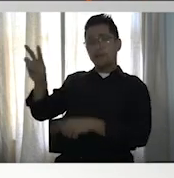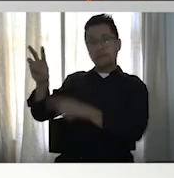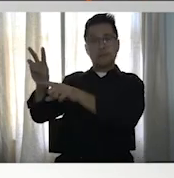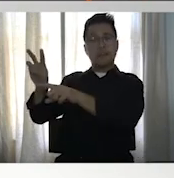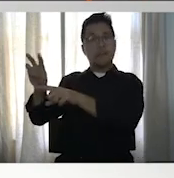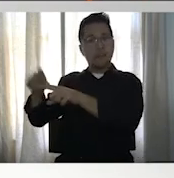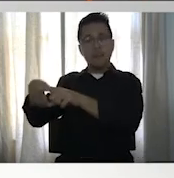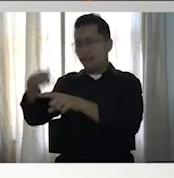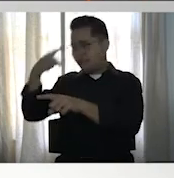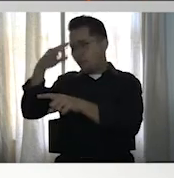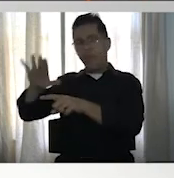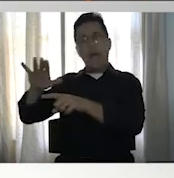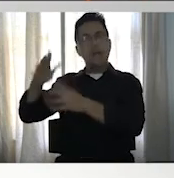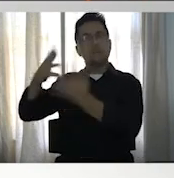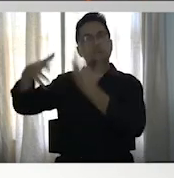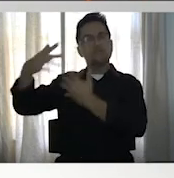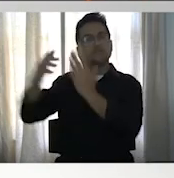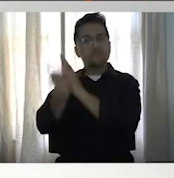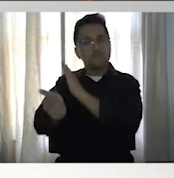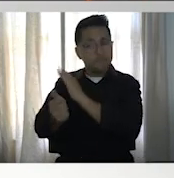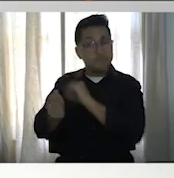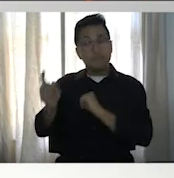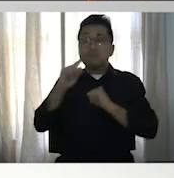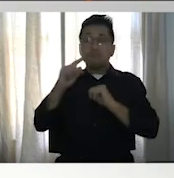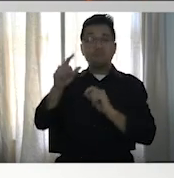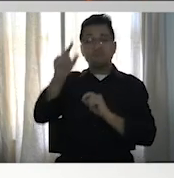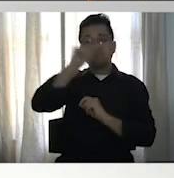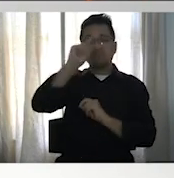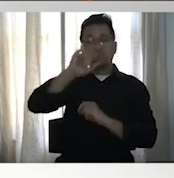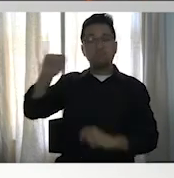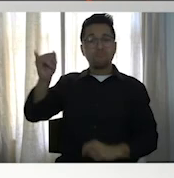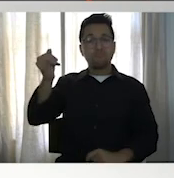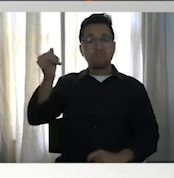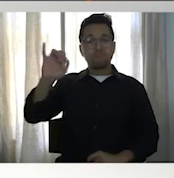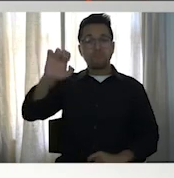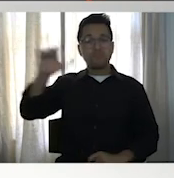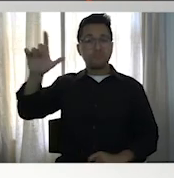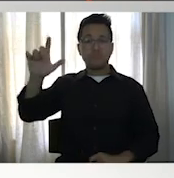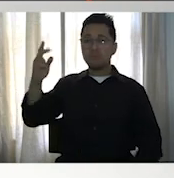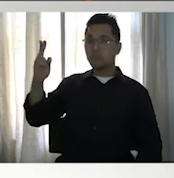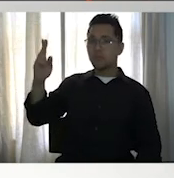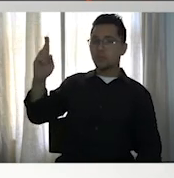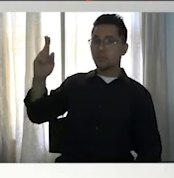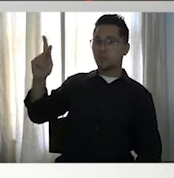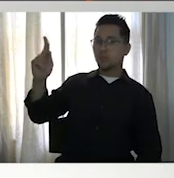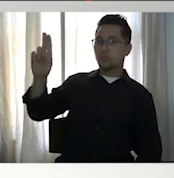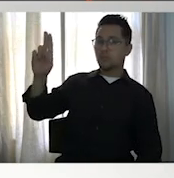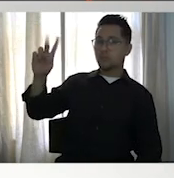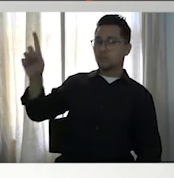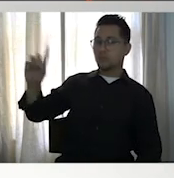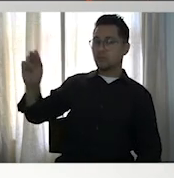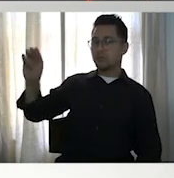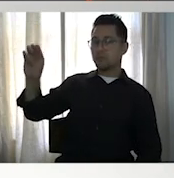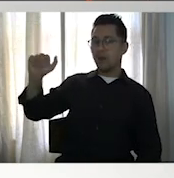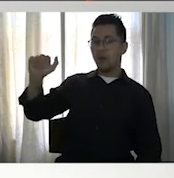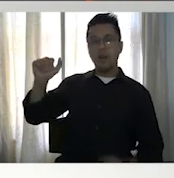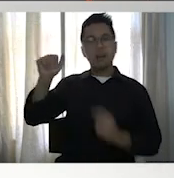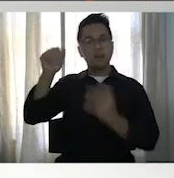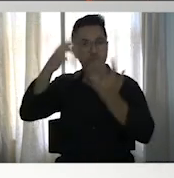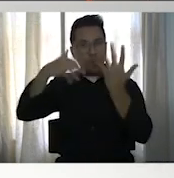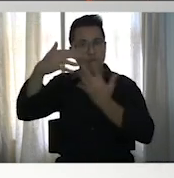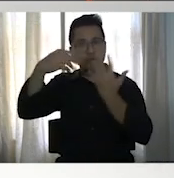on these social skills. So if you just Google Jill Kuzma, K-U-Z-M-A, social thinking,